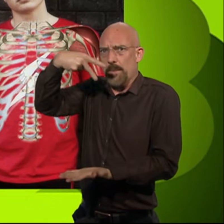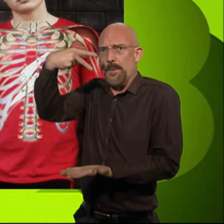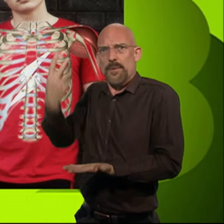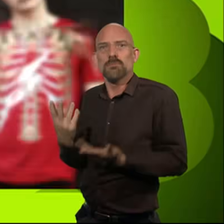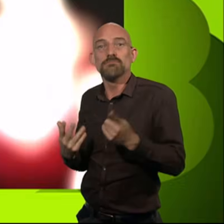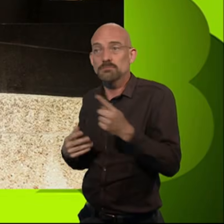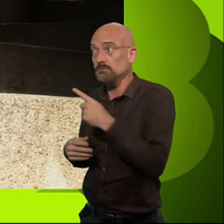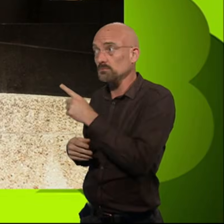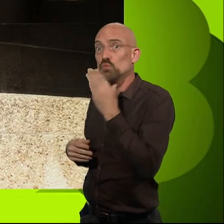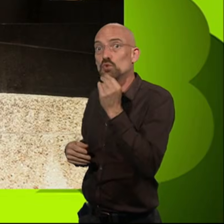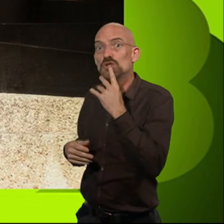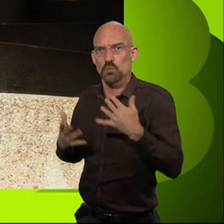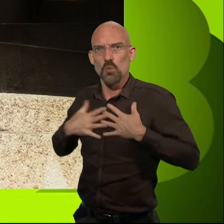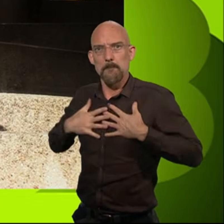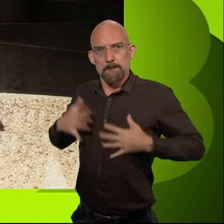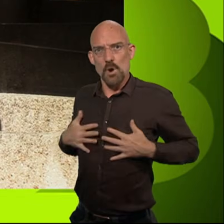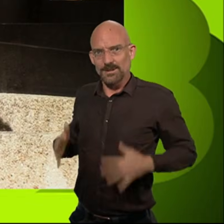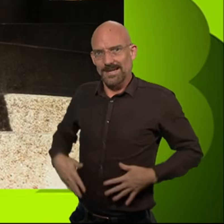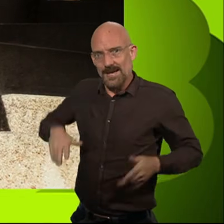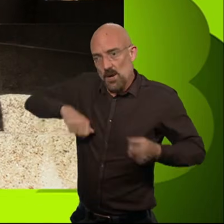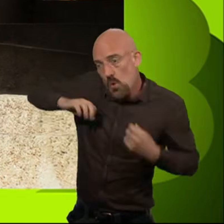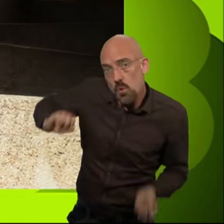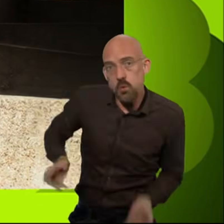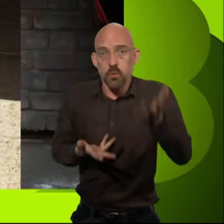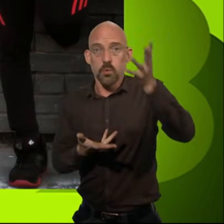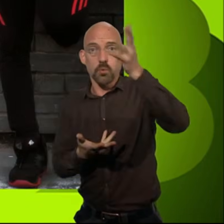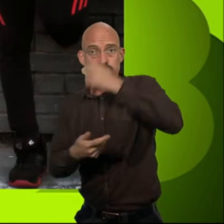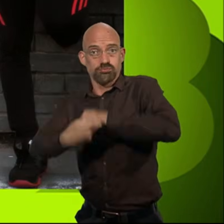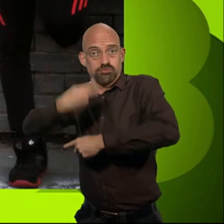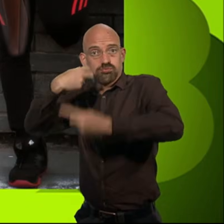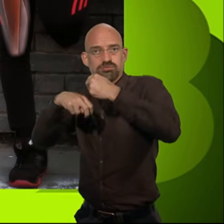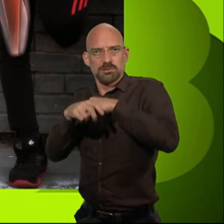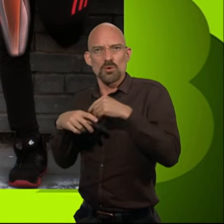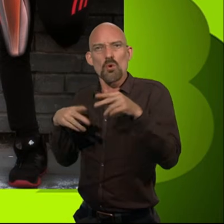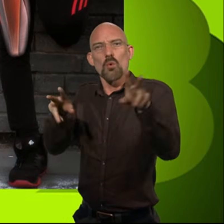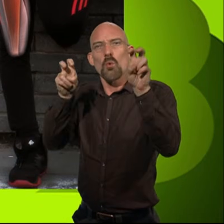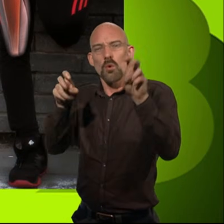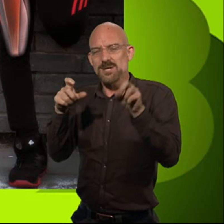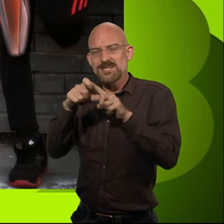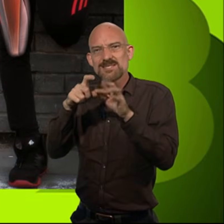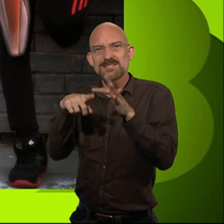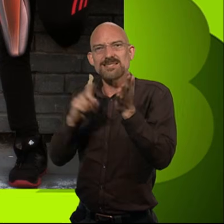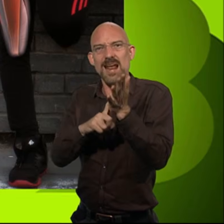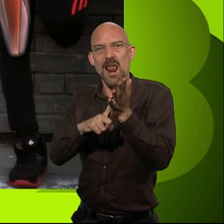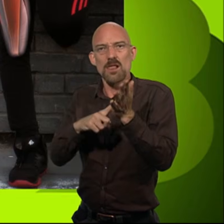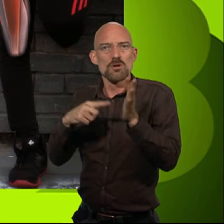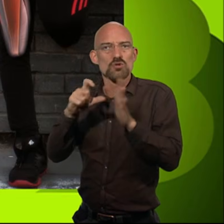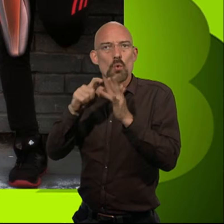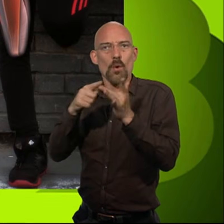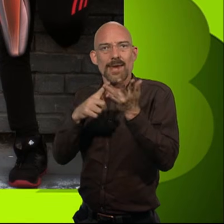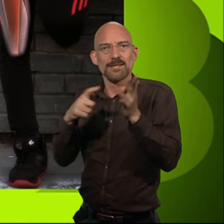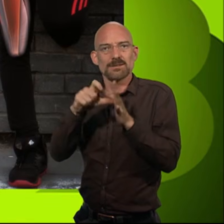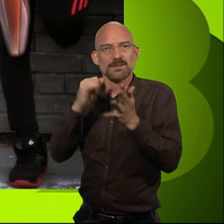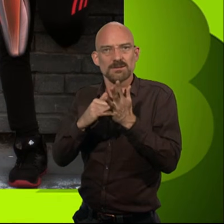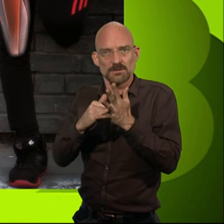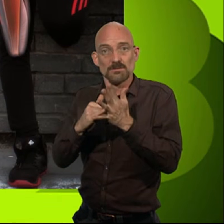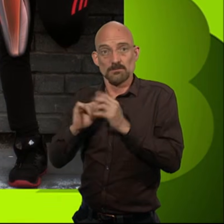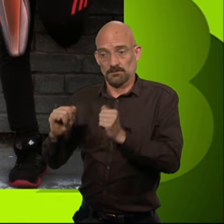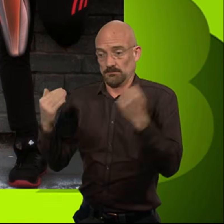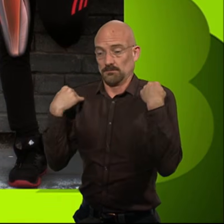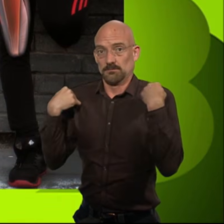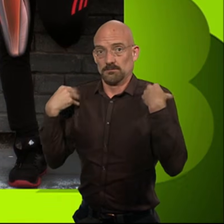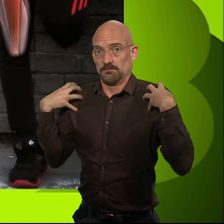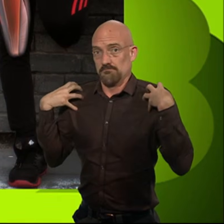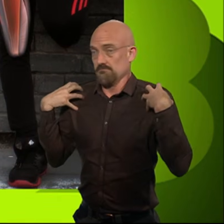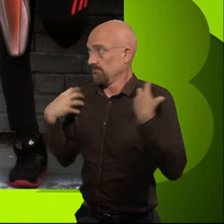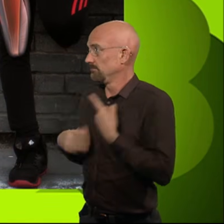Tim's shoulders. Inside Tim's leg, he has developed stupendously strong quadriceps, the 4 muscles on the front of